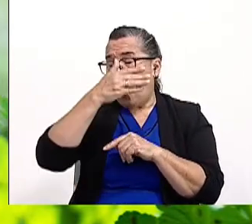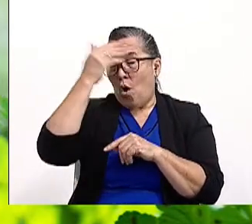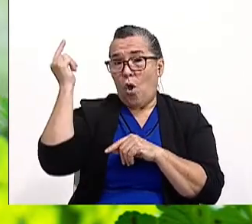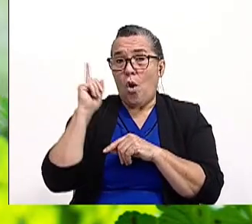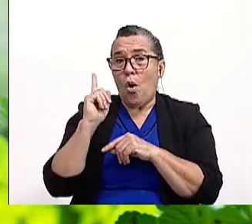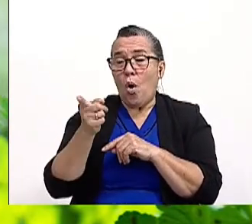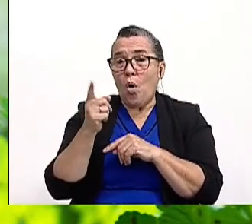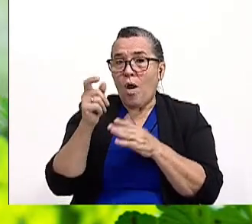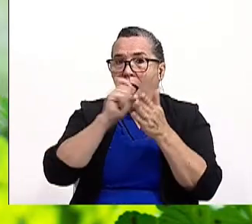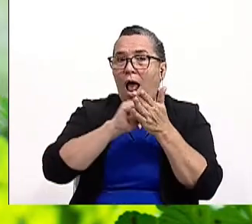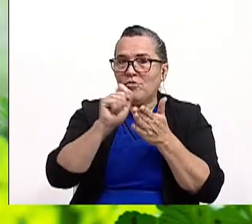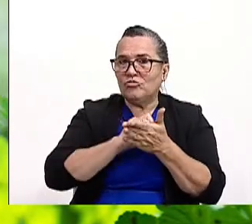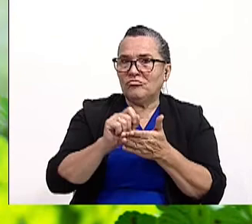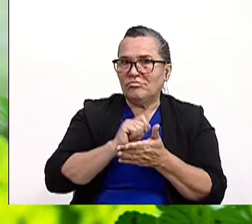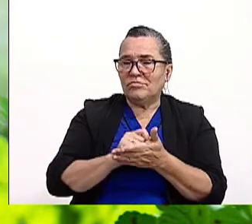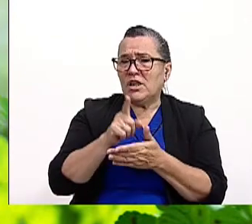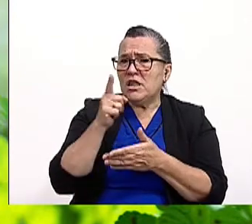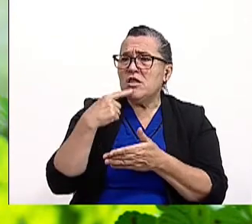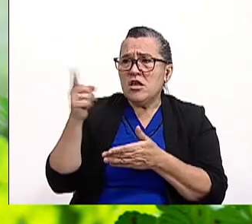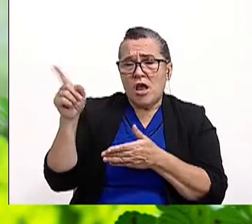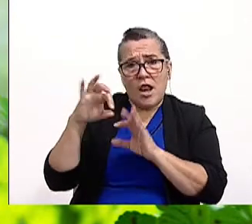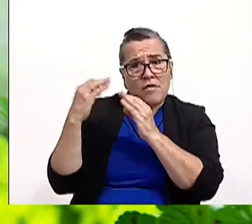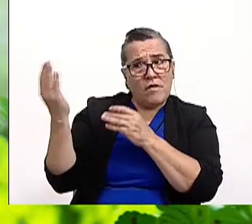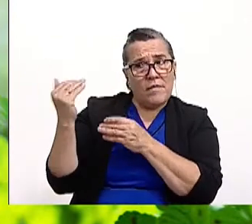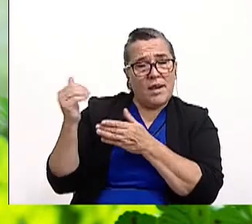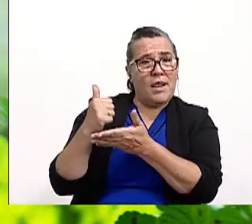to take notes and ask your family for help.